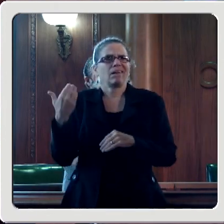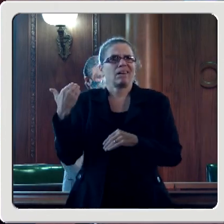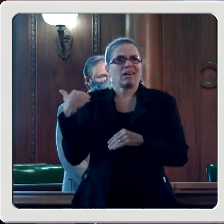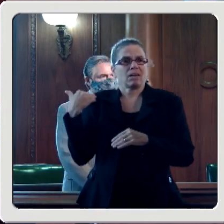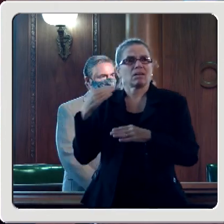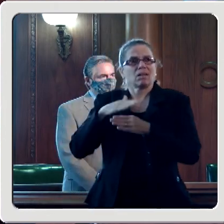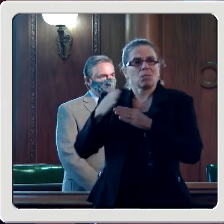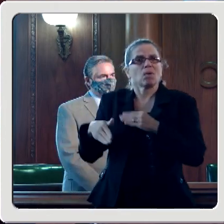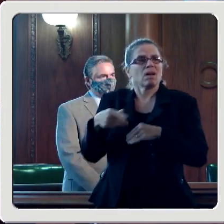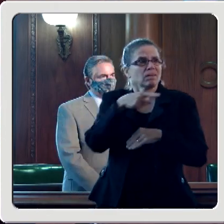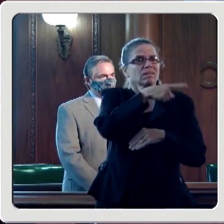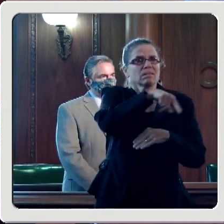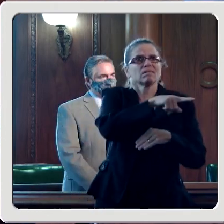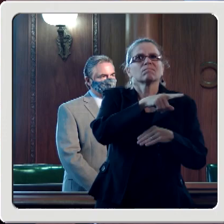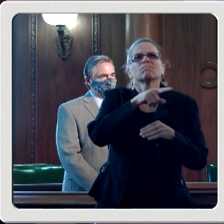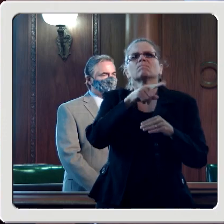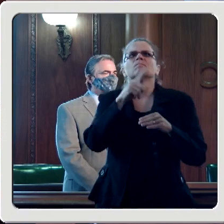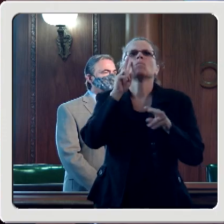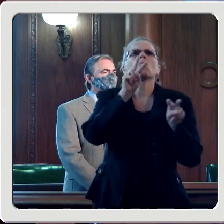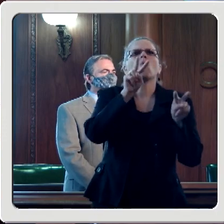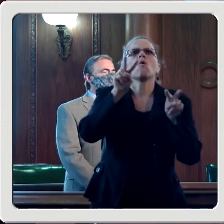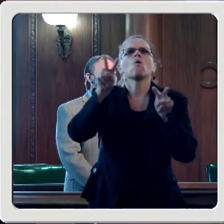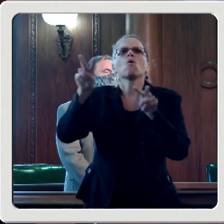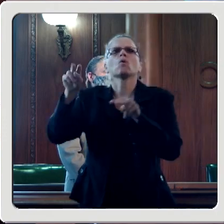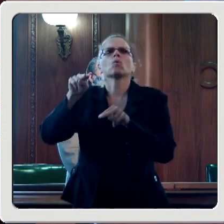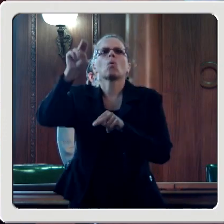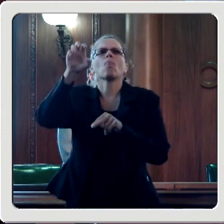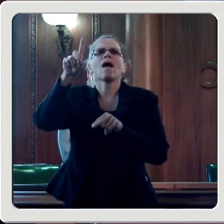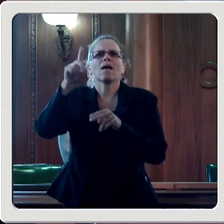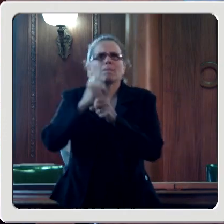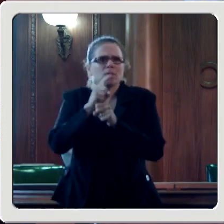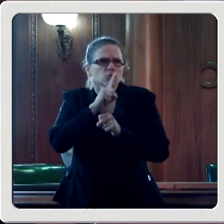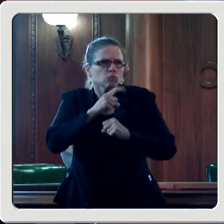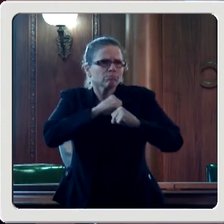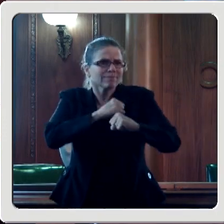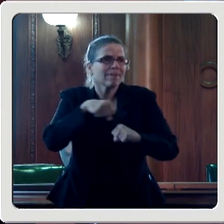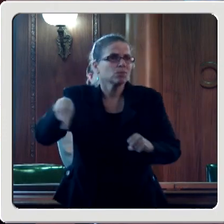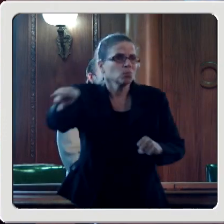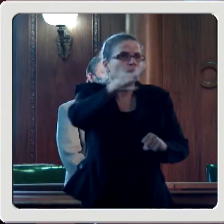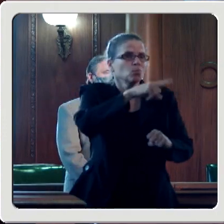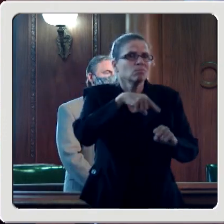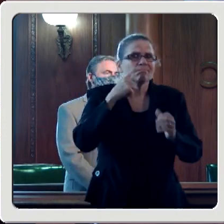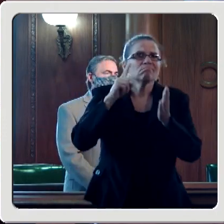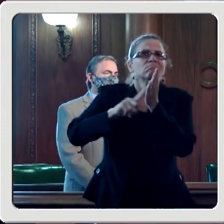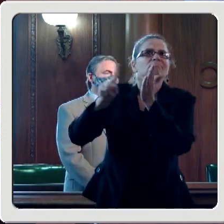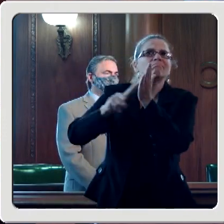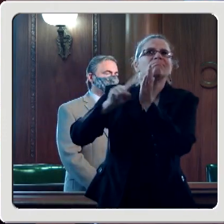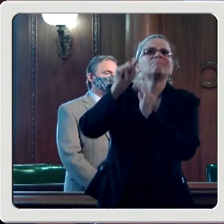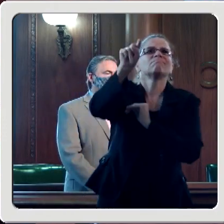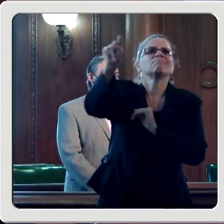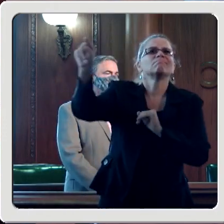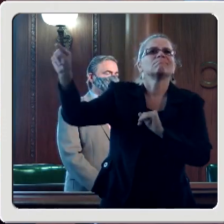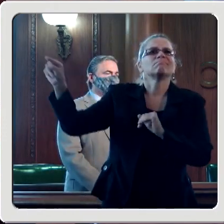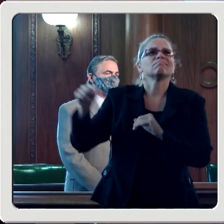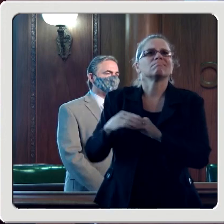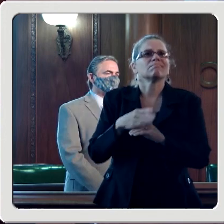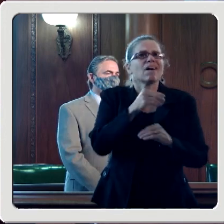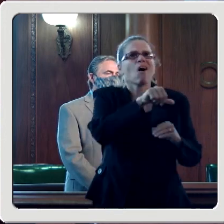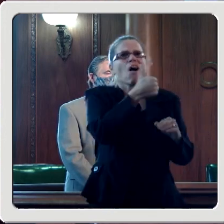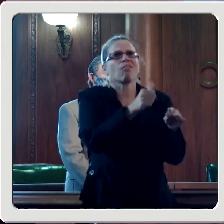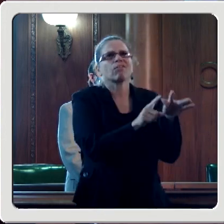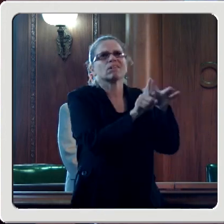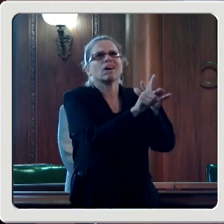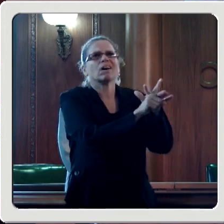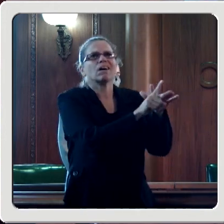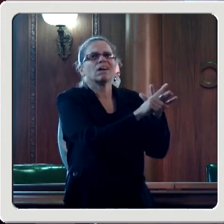End area, the parks we're trying to protect, and we'll also start with the Mill Street area. I guess they had some issues there also.